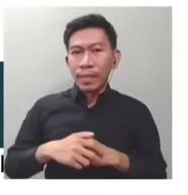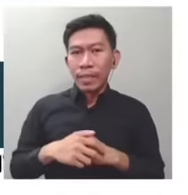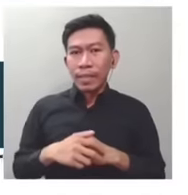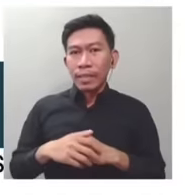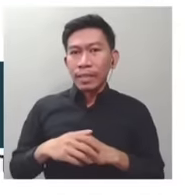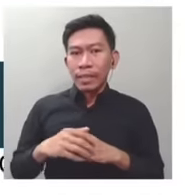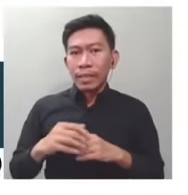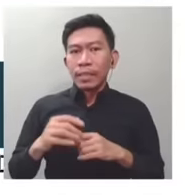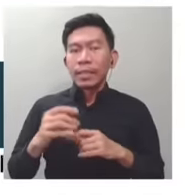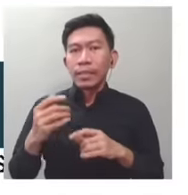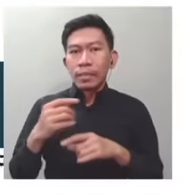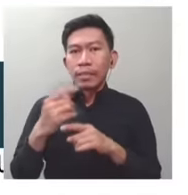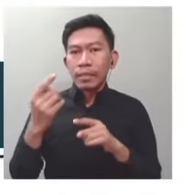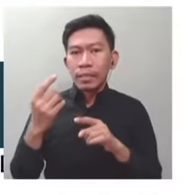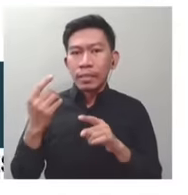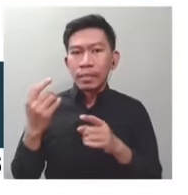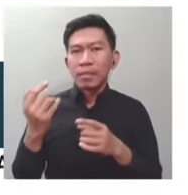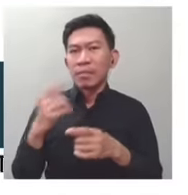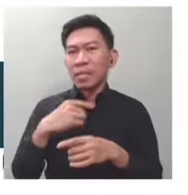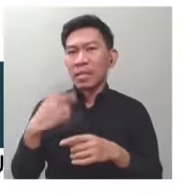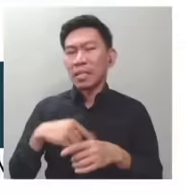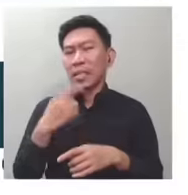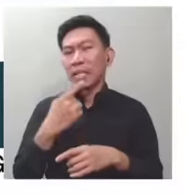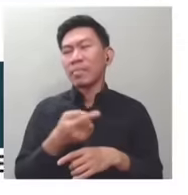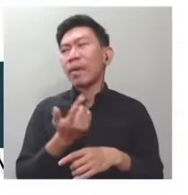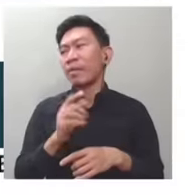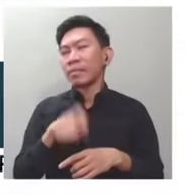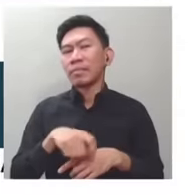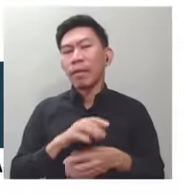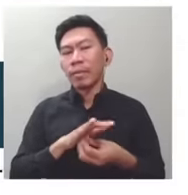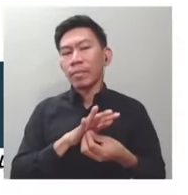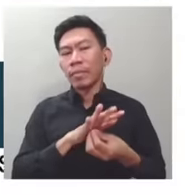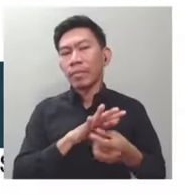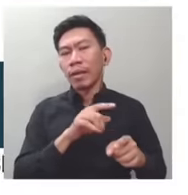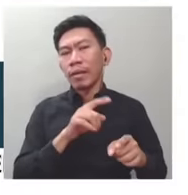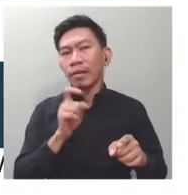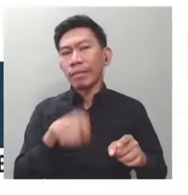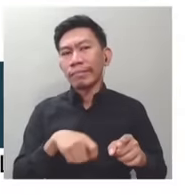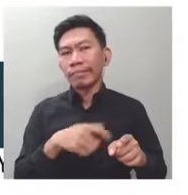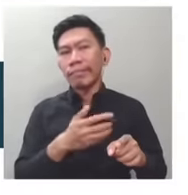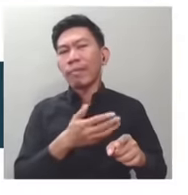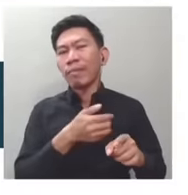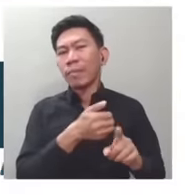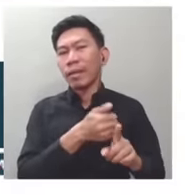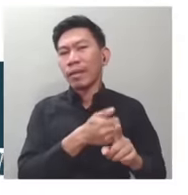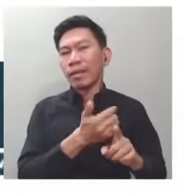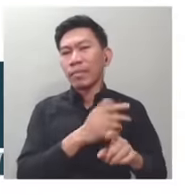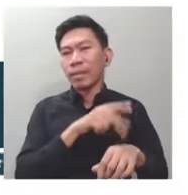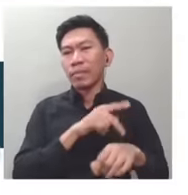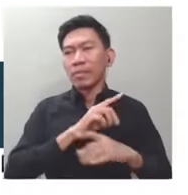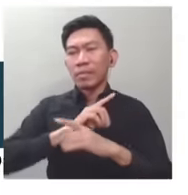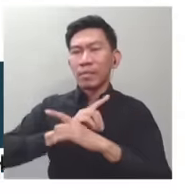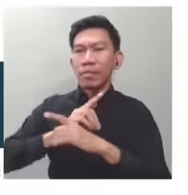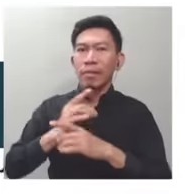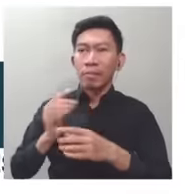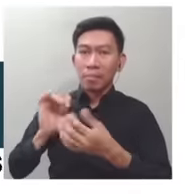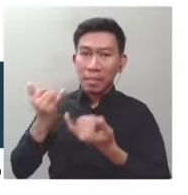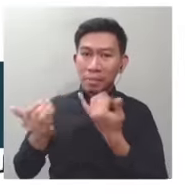let's just put the Philippines always on the defensive. Why not take the offensive, the pushback? turn the tables on